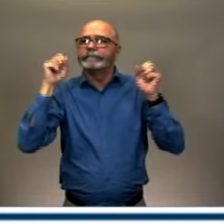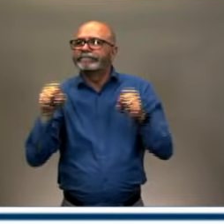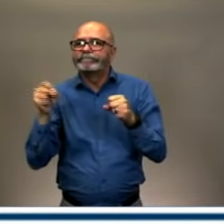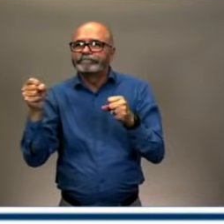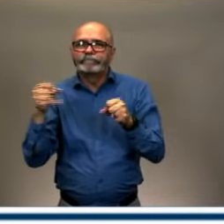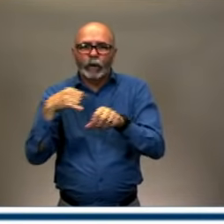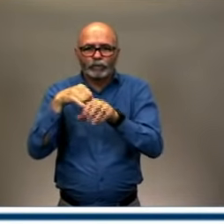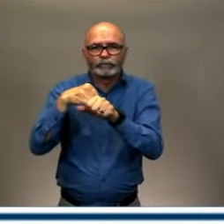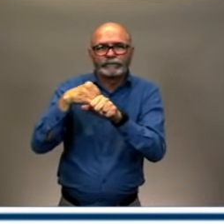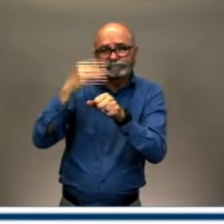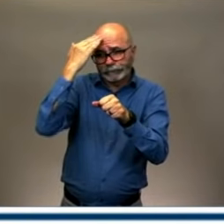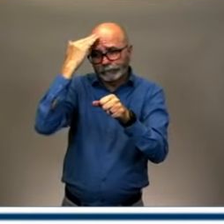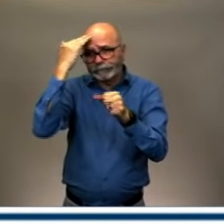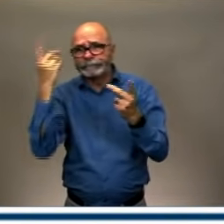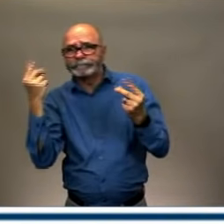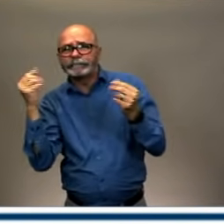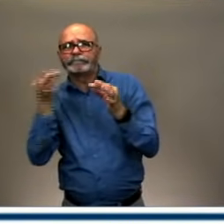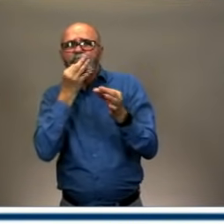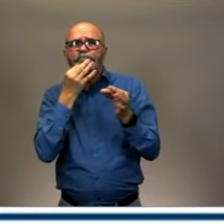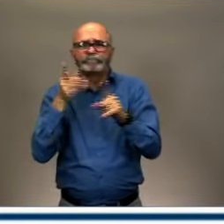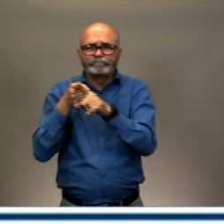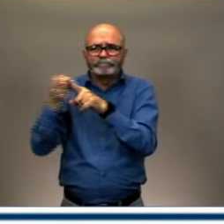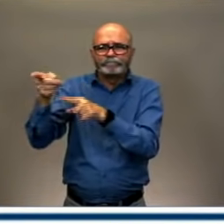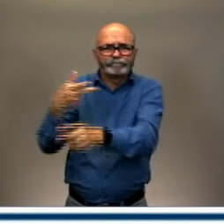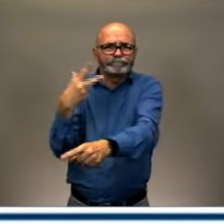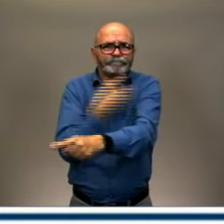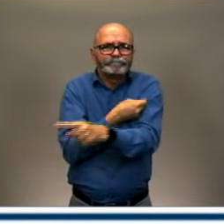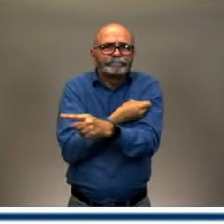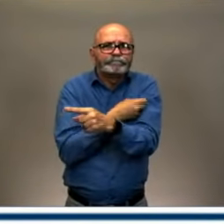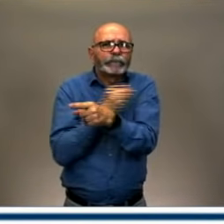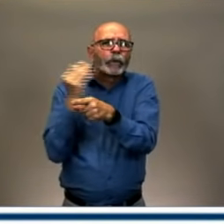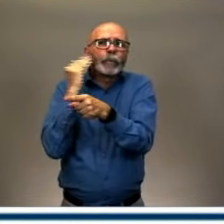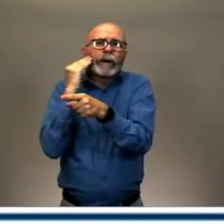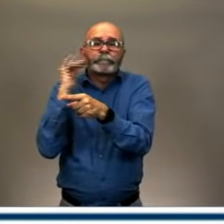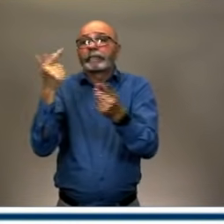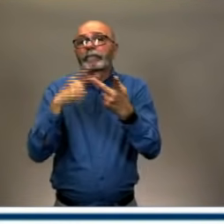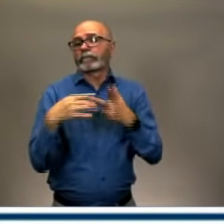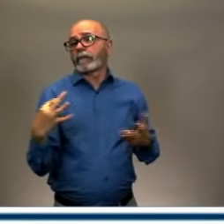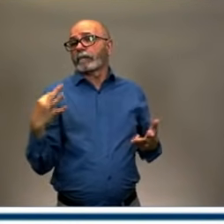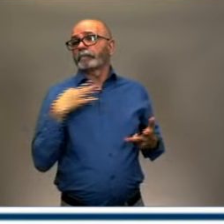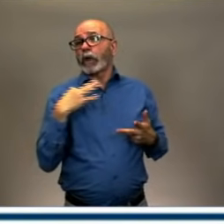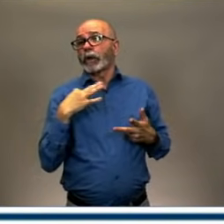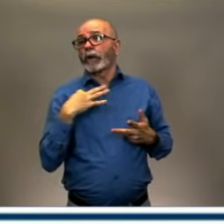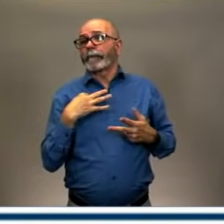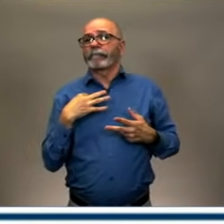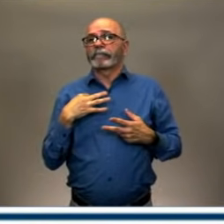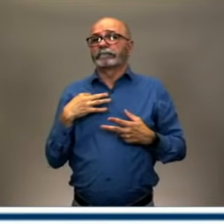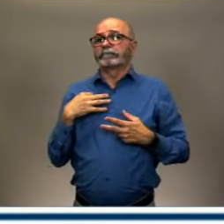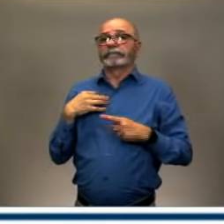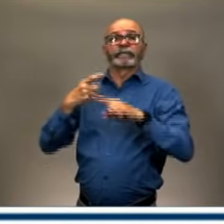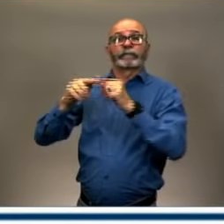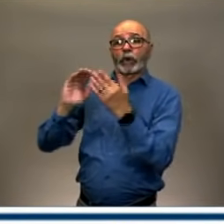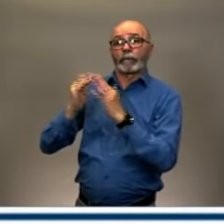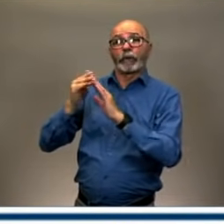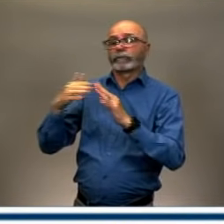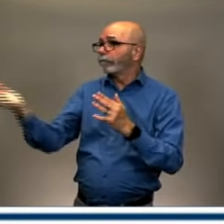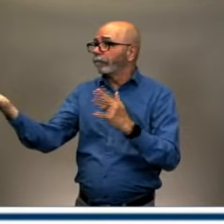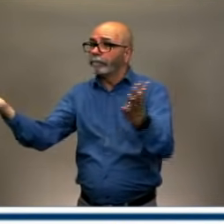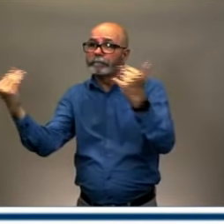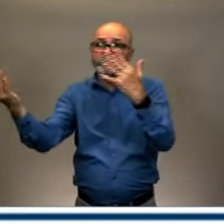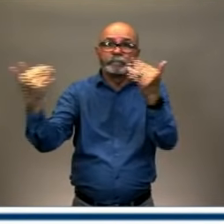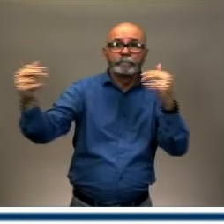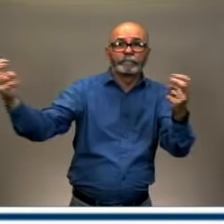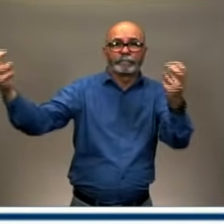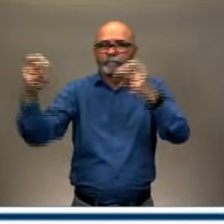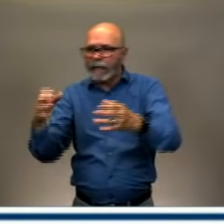safely, along with a range of perhaps volunteers from the community, because running a community clinic for several days, there's a lot of work that has to go on